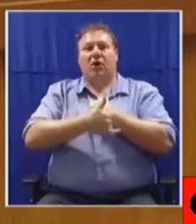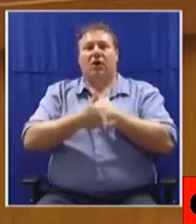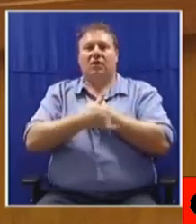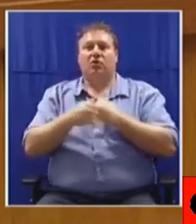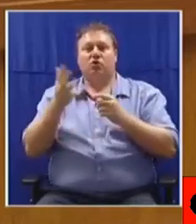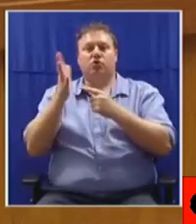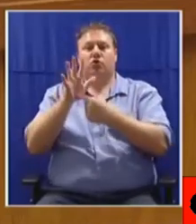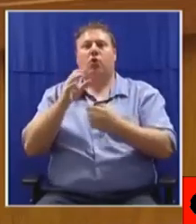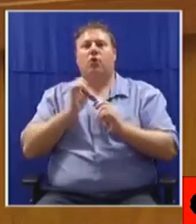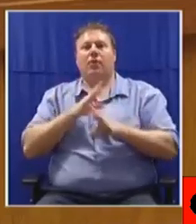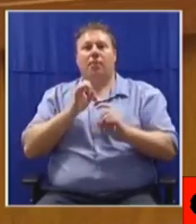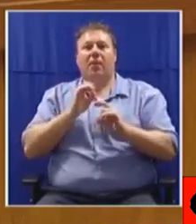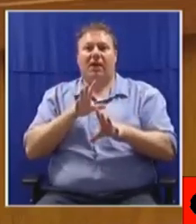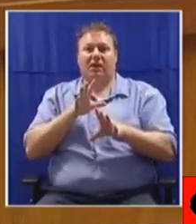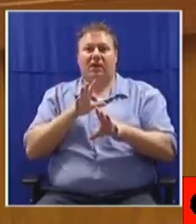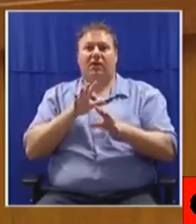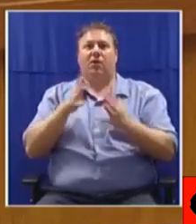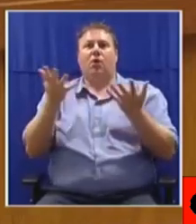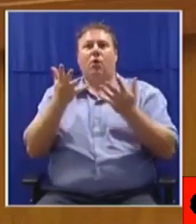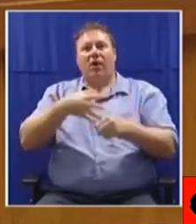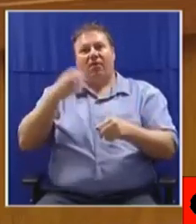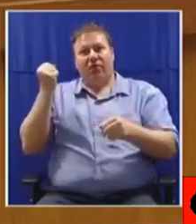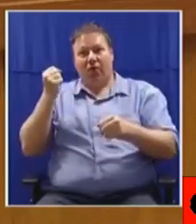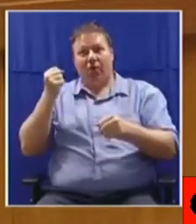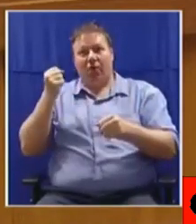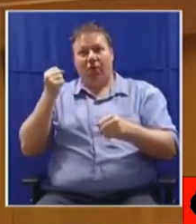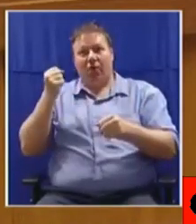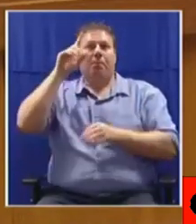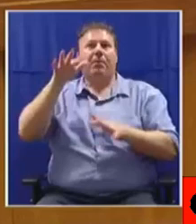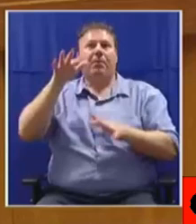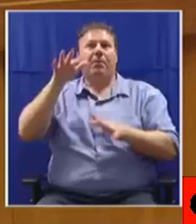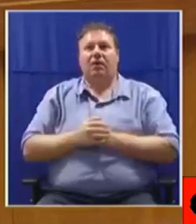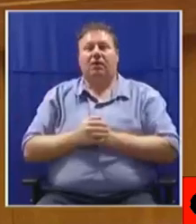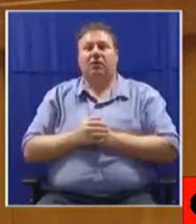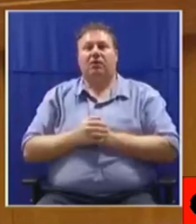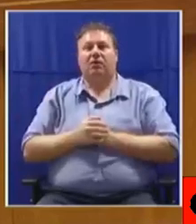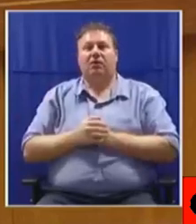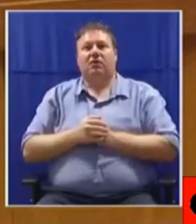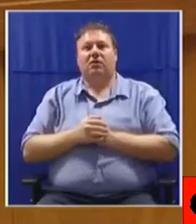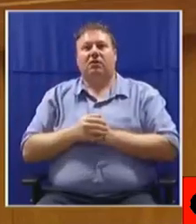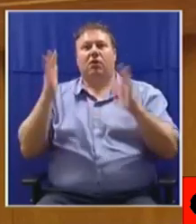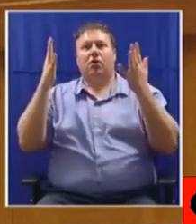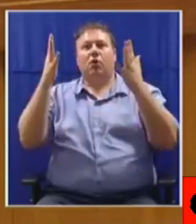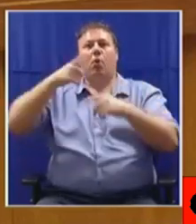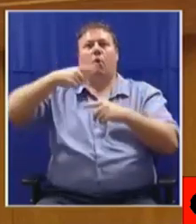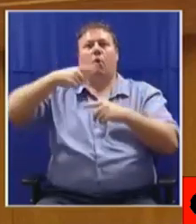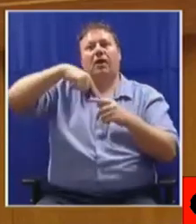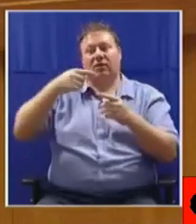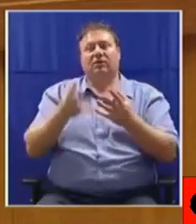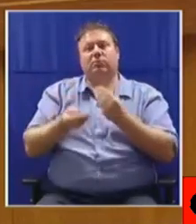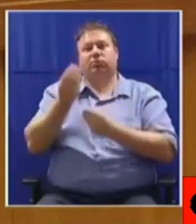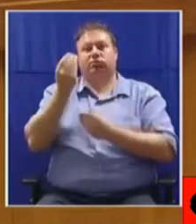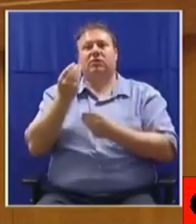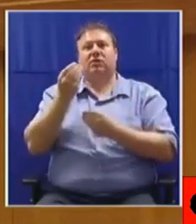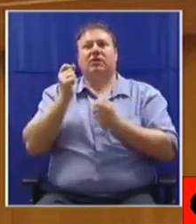pain from where we come from as black people, and the glory which awaits us if we